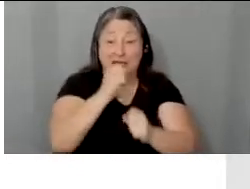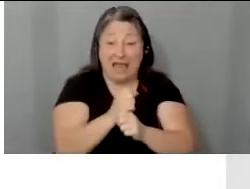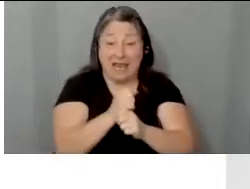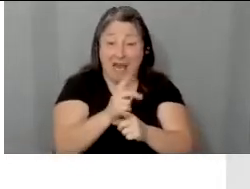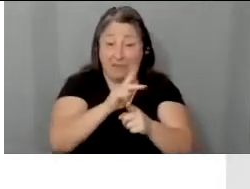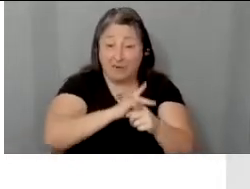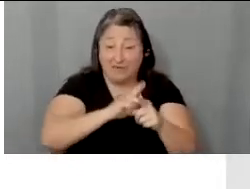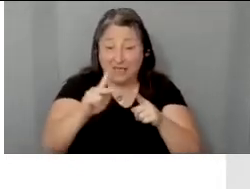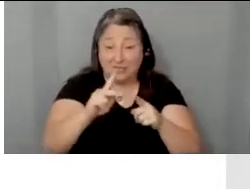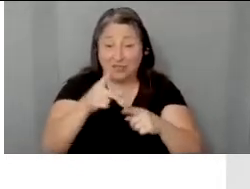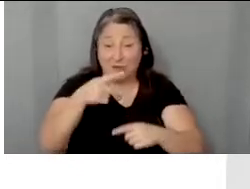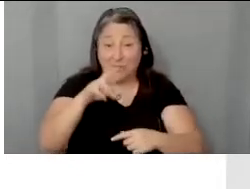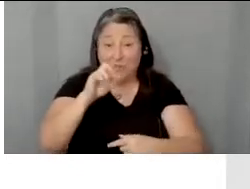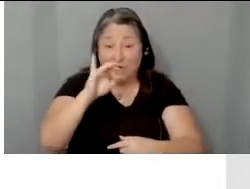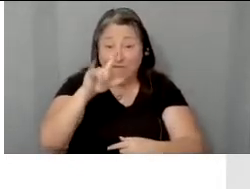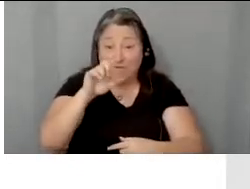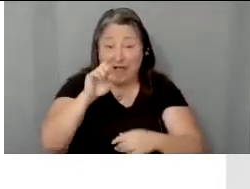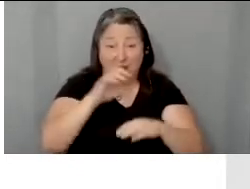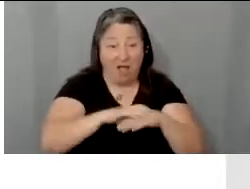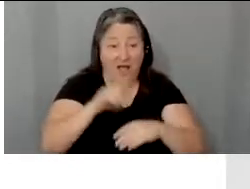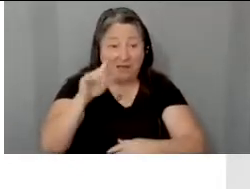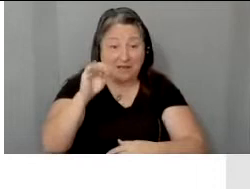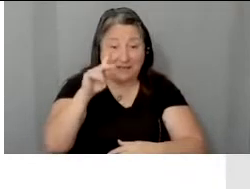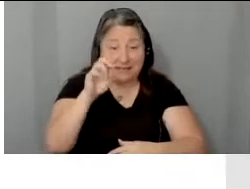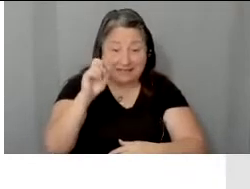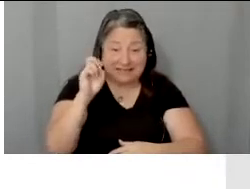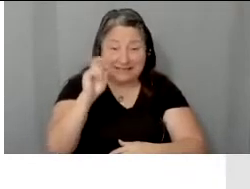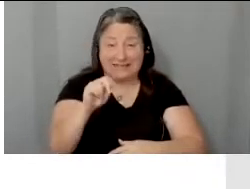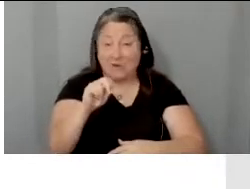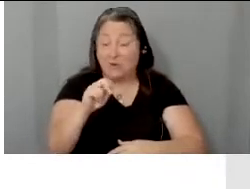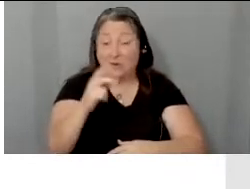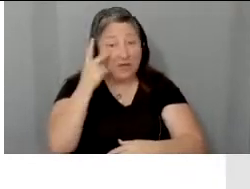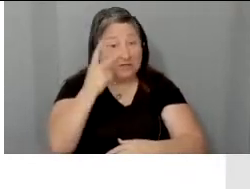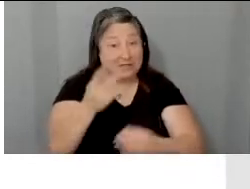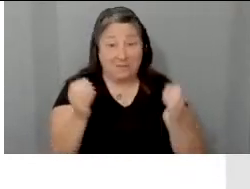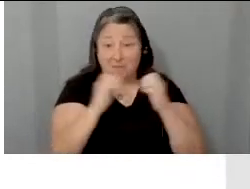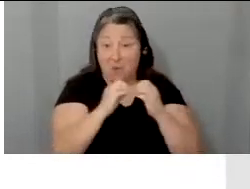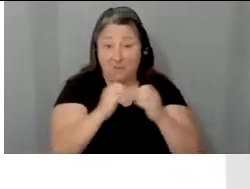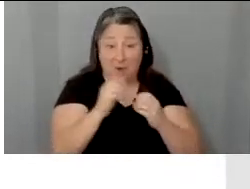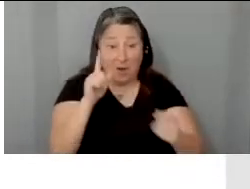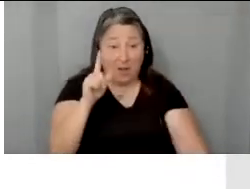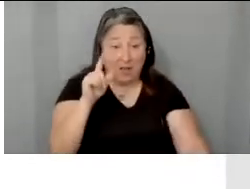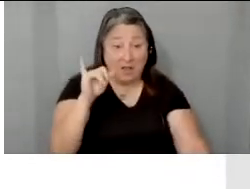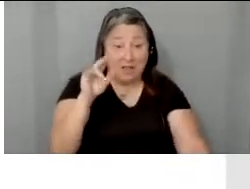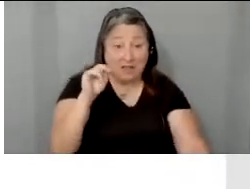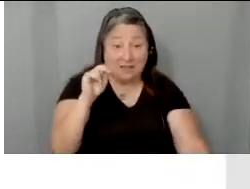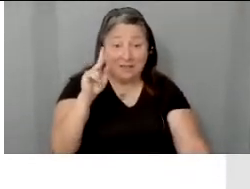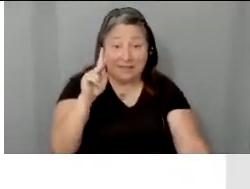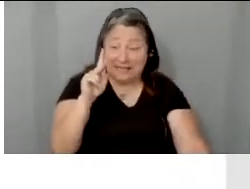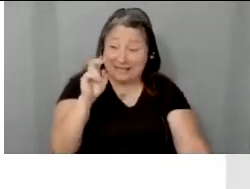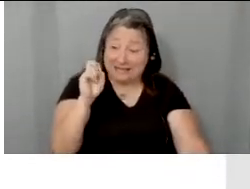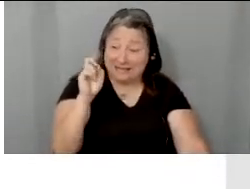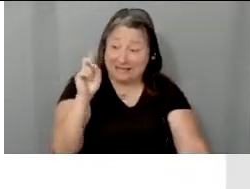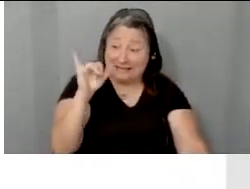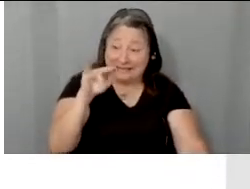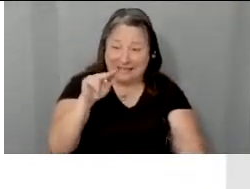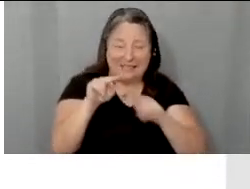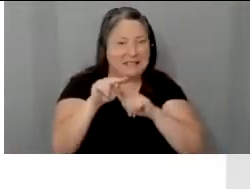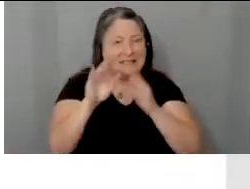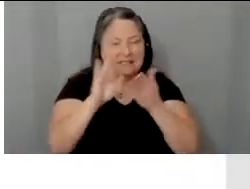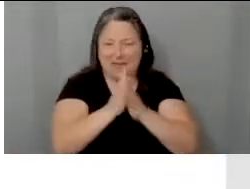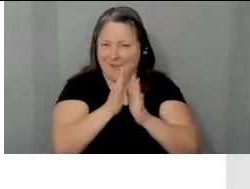on LinkedIn. We are seeing more and more that LinkedIn is becoming very important in the job search